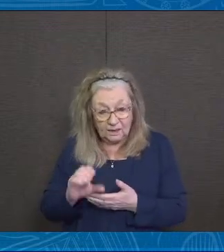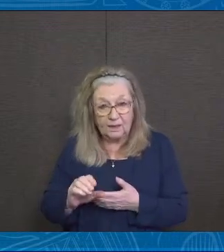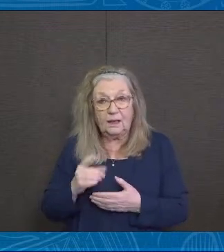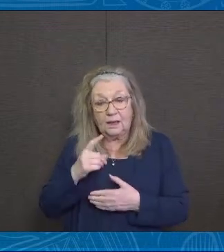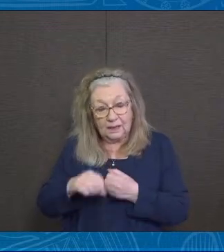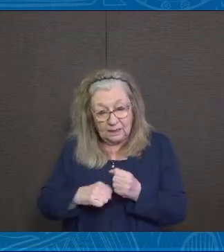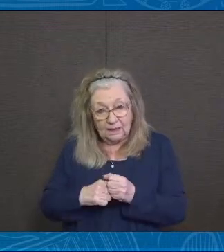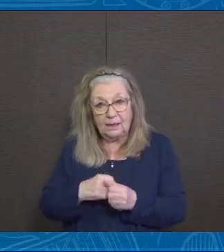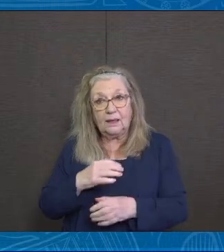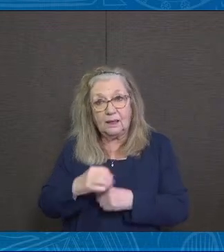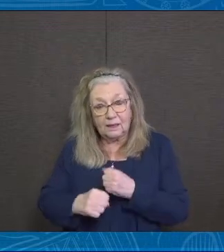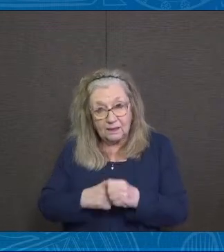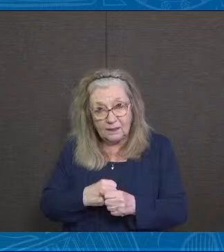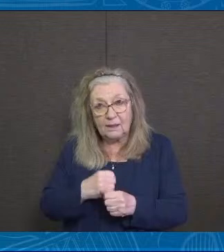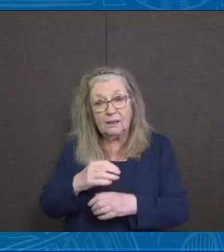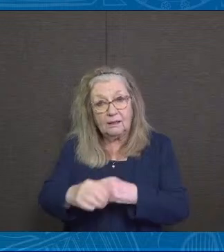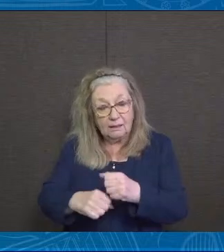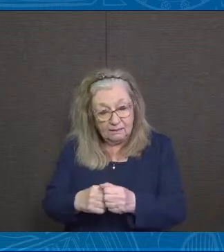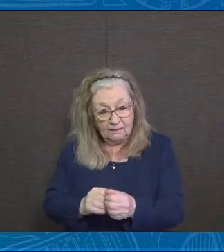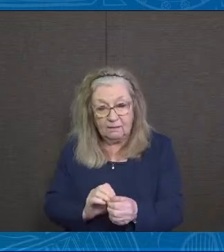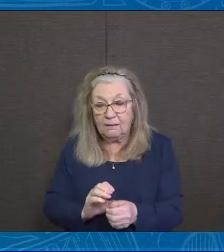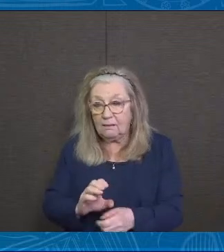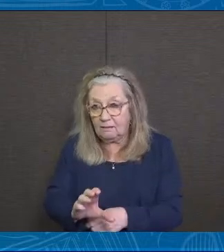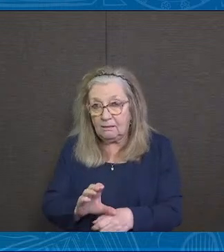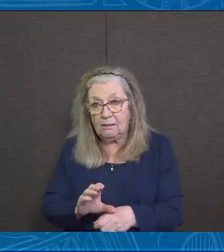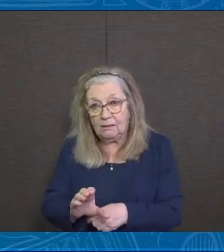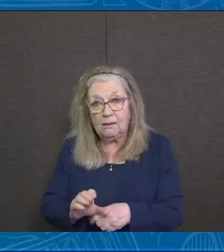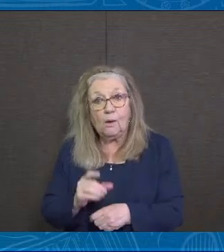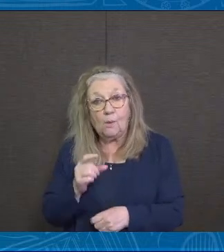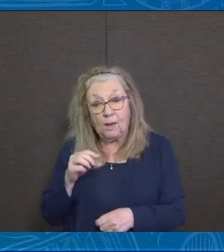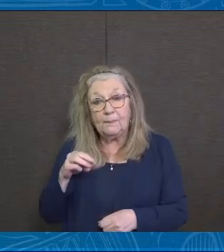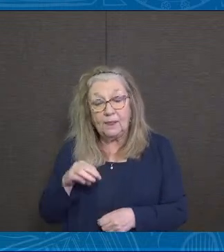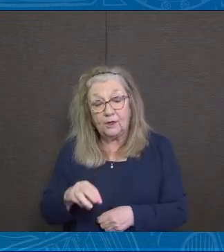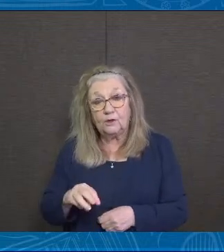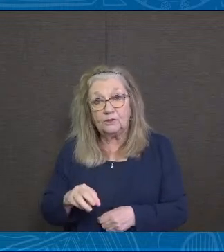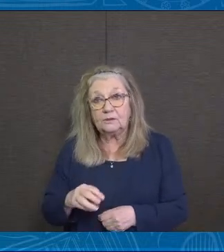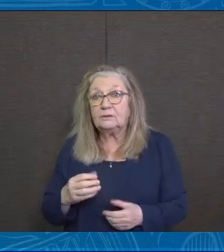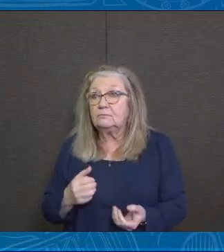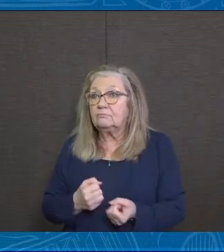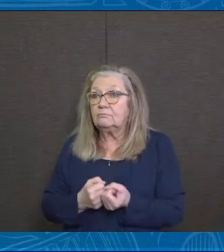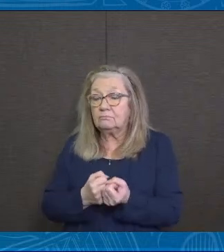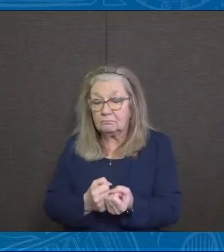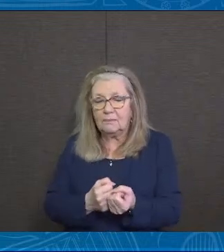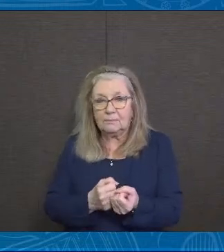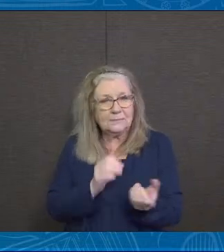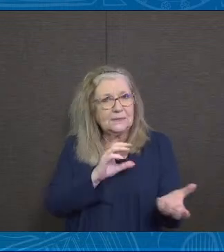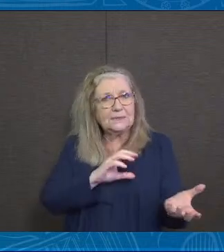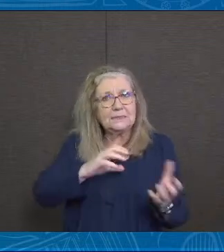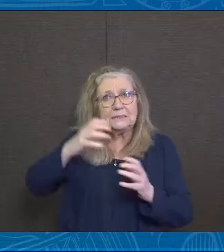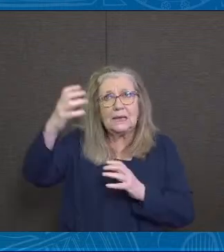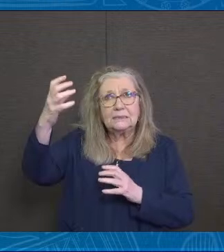every year, every financial year, to assist the disaster relief and response. That's from the